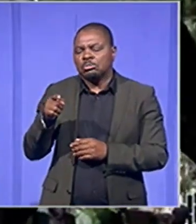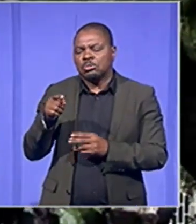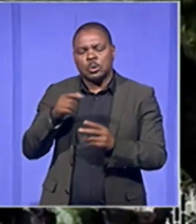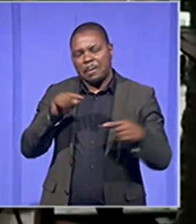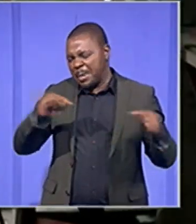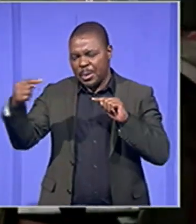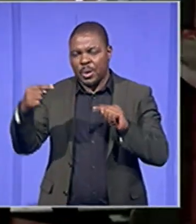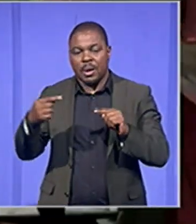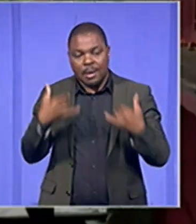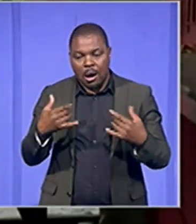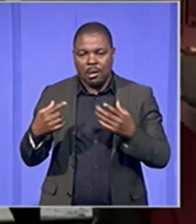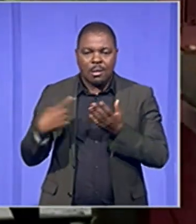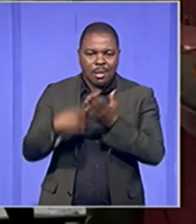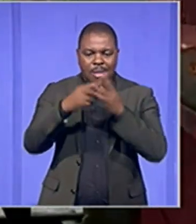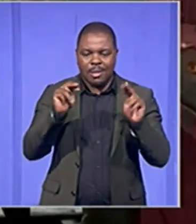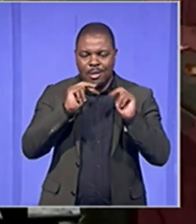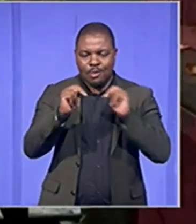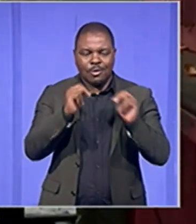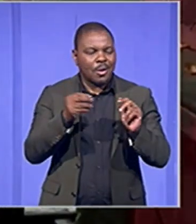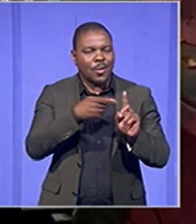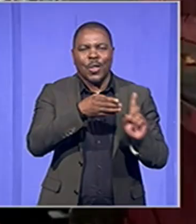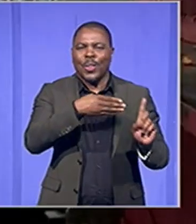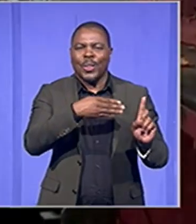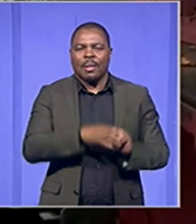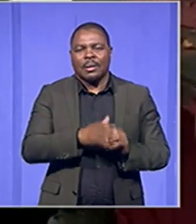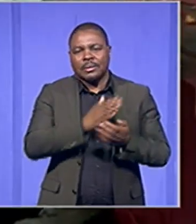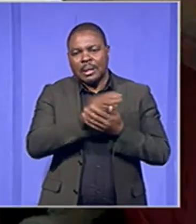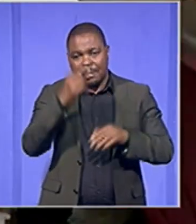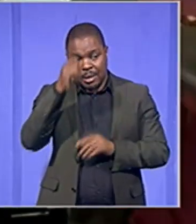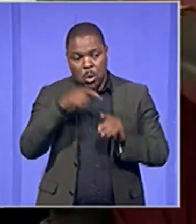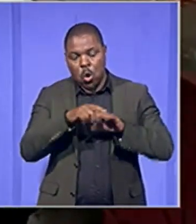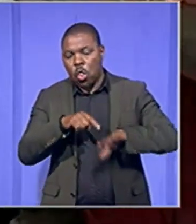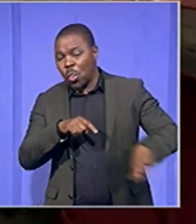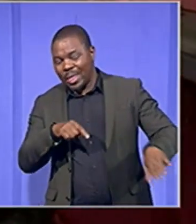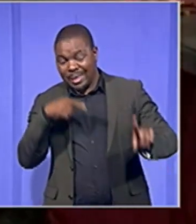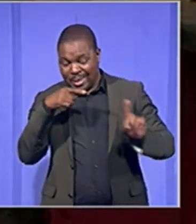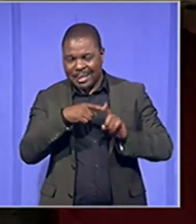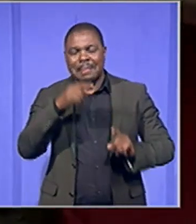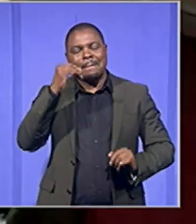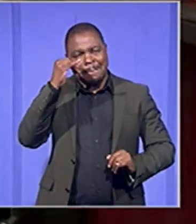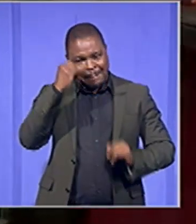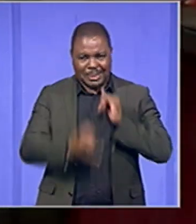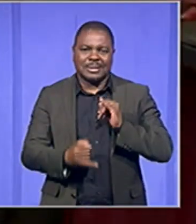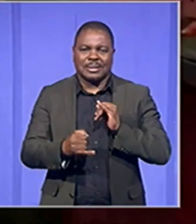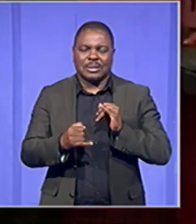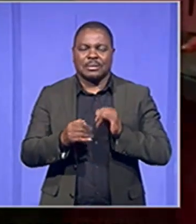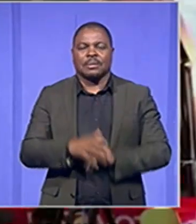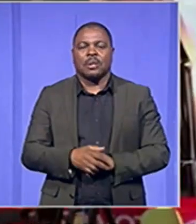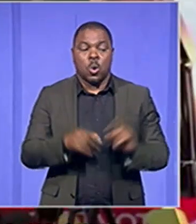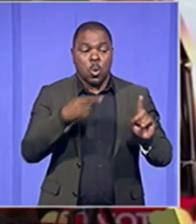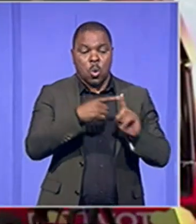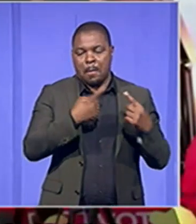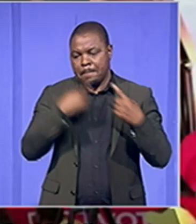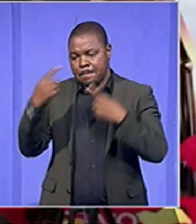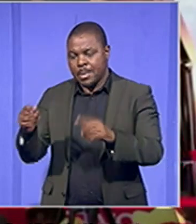tsena. Baetapele ba bang ba hlalositse hore ho belwa ka thoko ha hae ditherisano tsena e bile pheso e kgolo. Mondlane ya kgutletse Mozambique ka